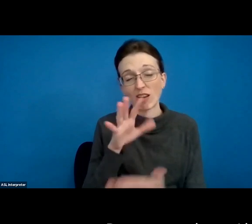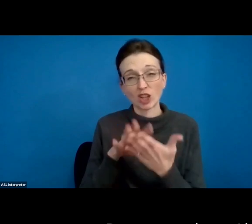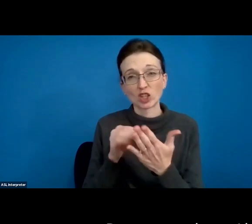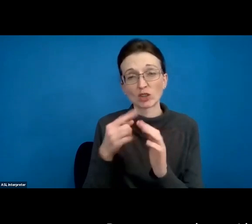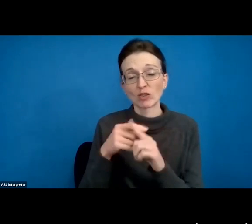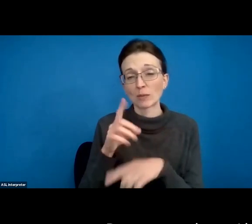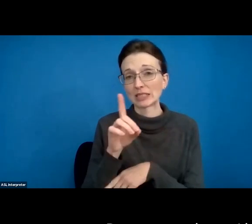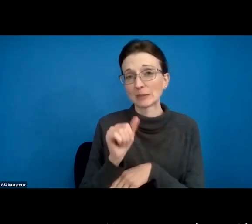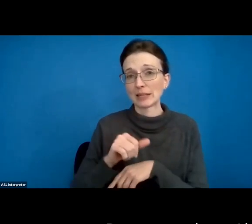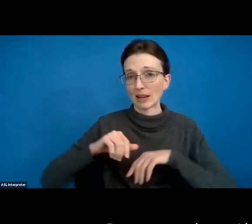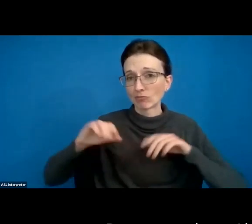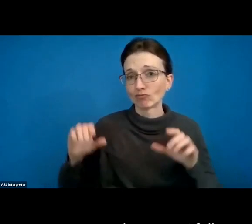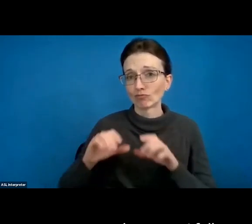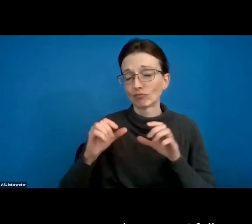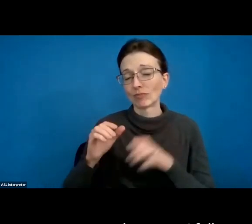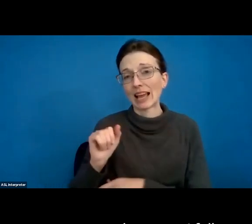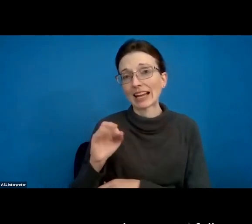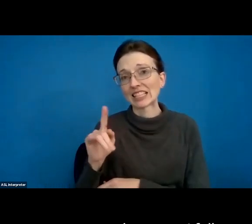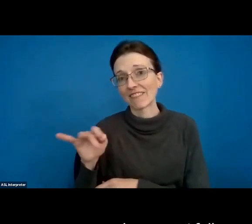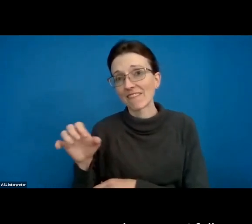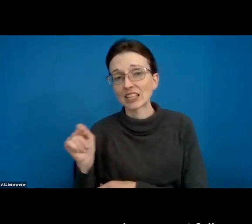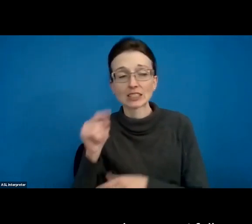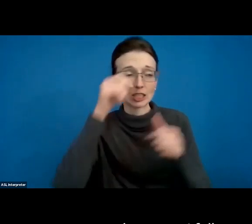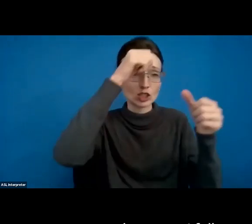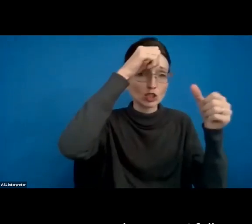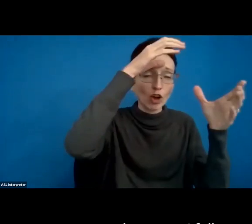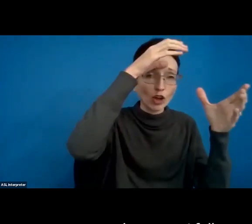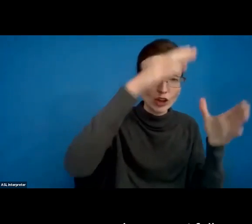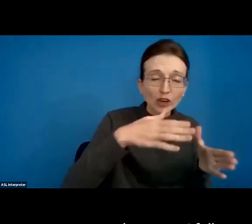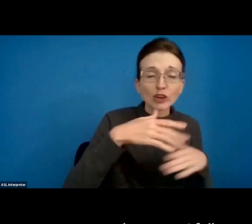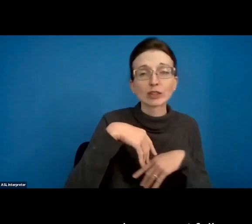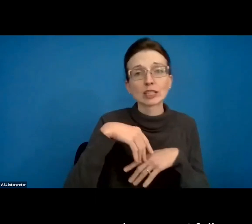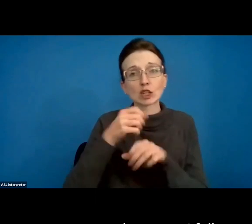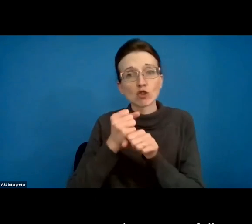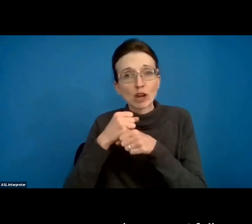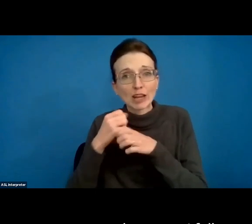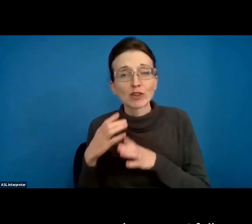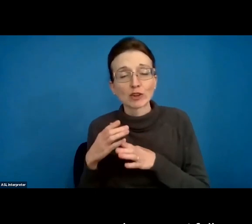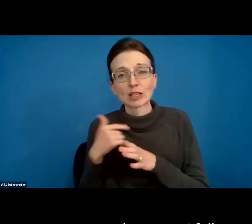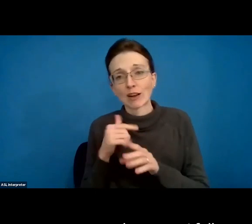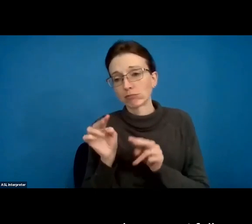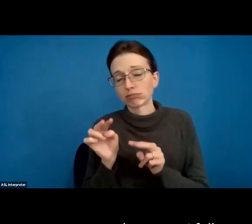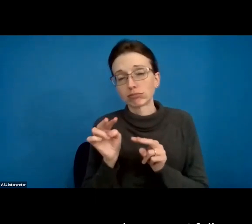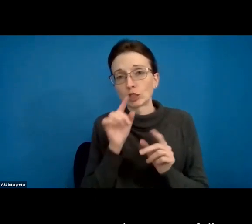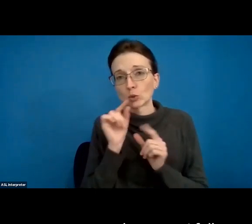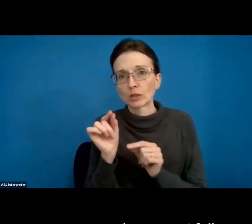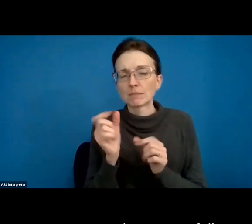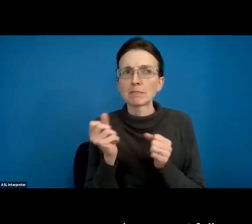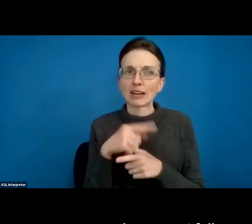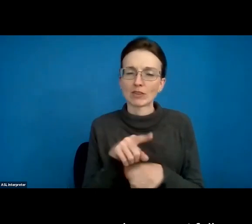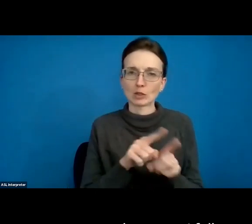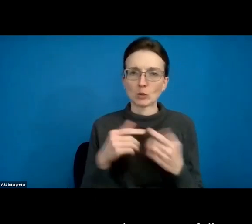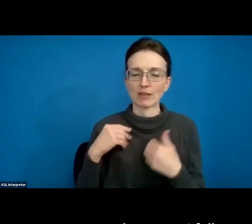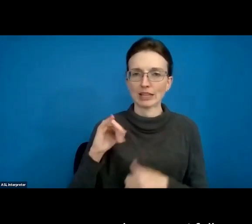disability activists, scholars, and creators that I follow on Twitter. And many of them also do Instagram and